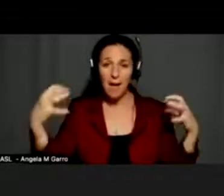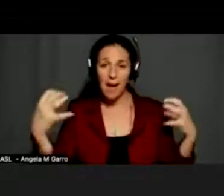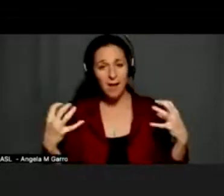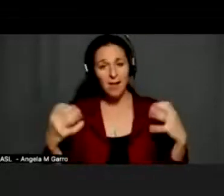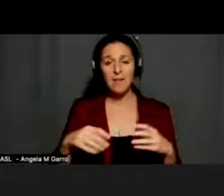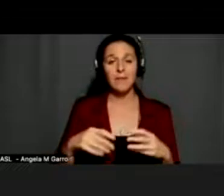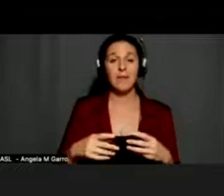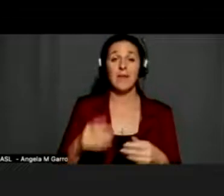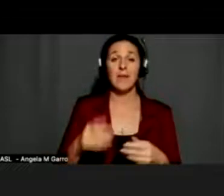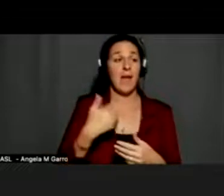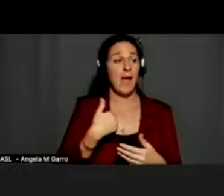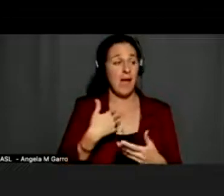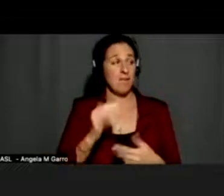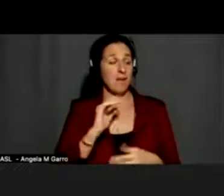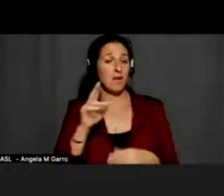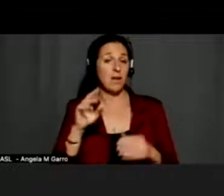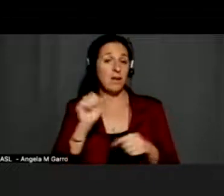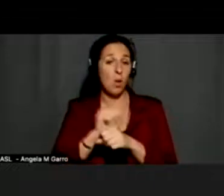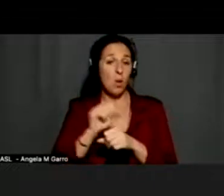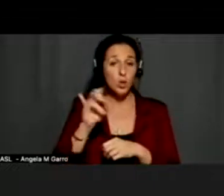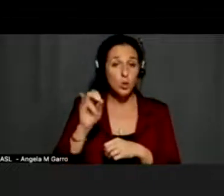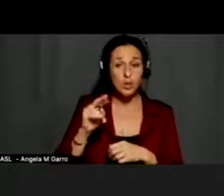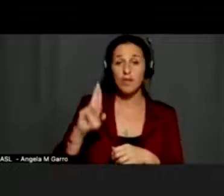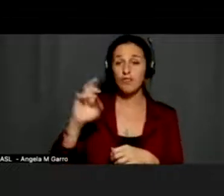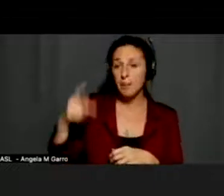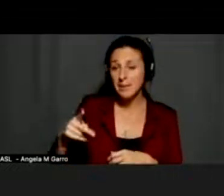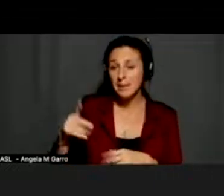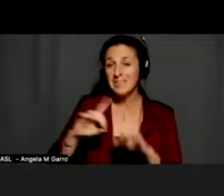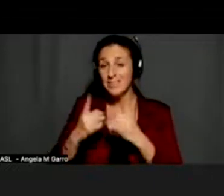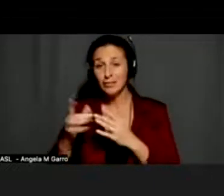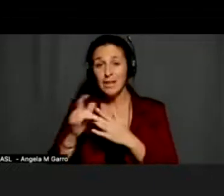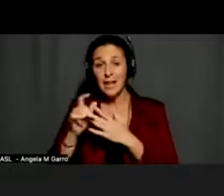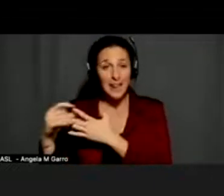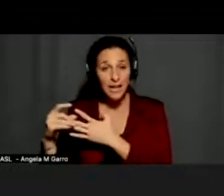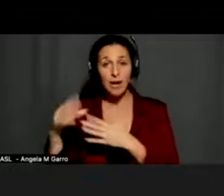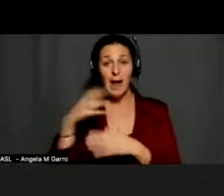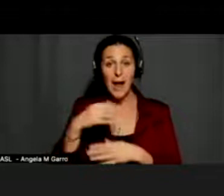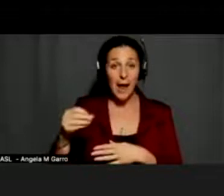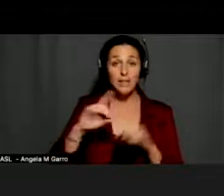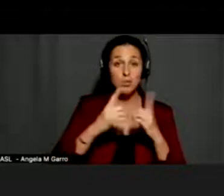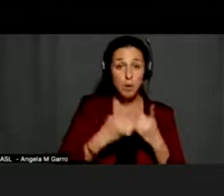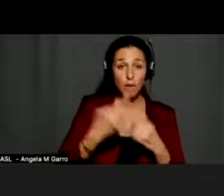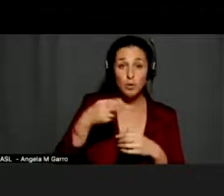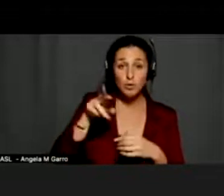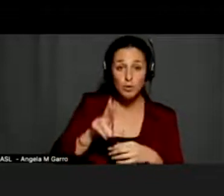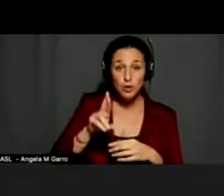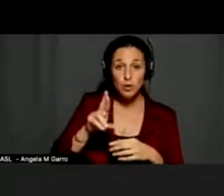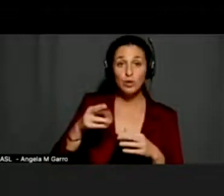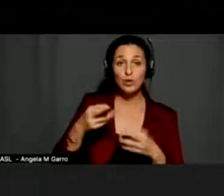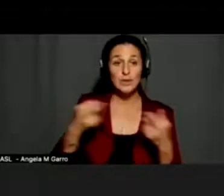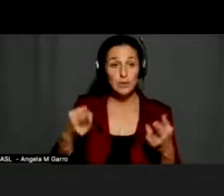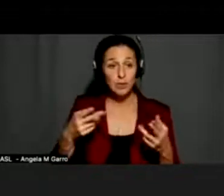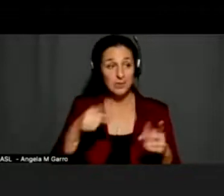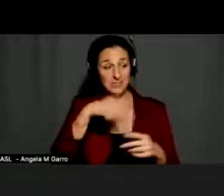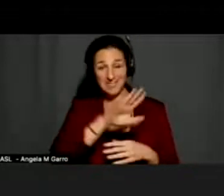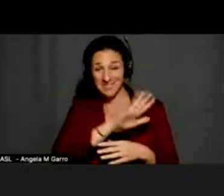employee union representatives, district leaders, and department in the human resources department staff.